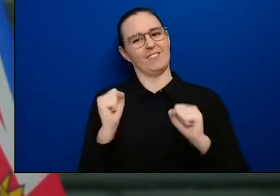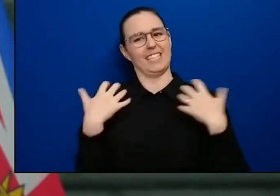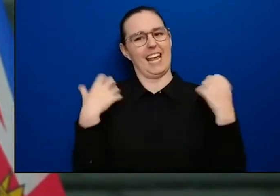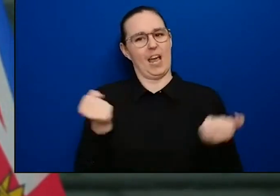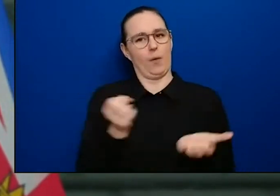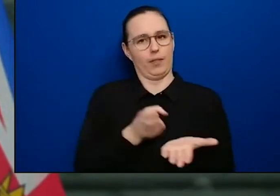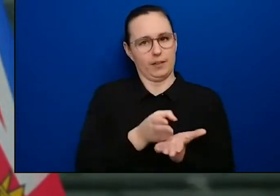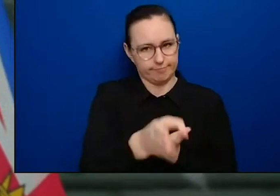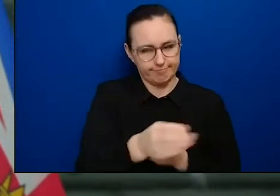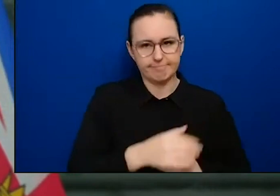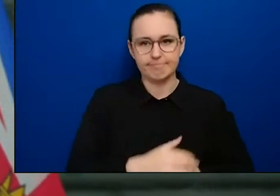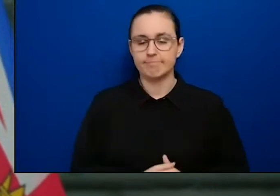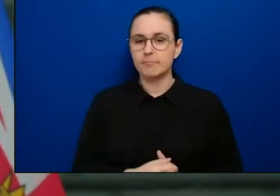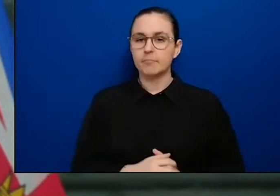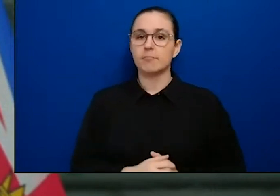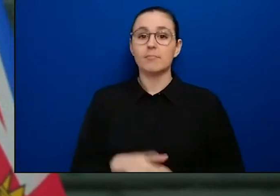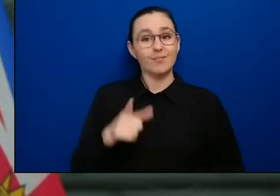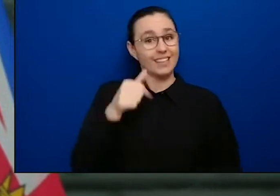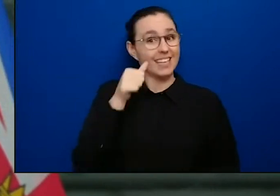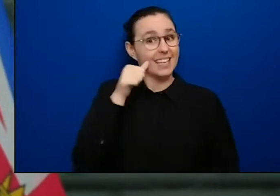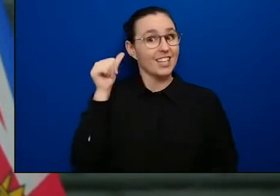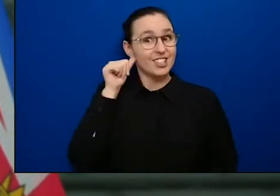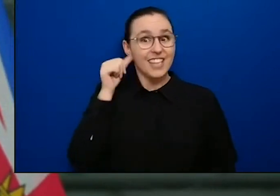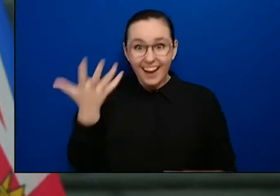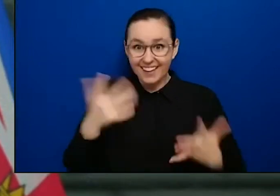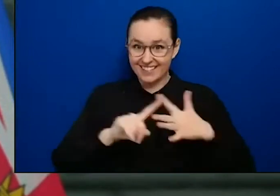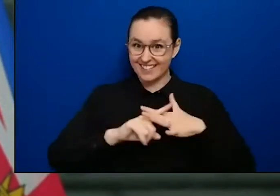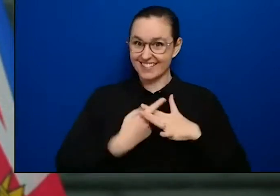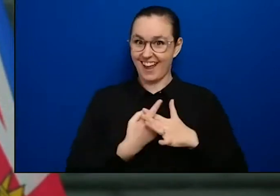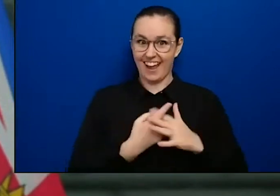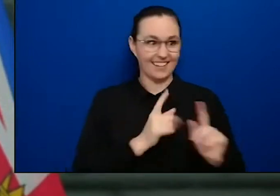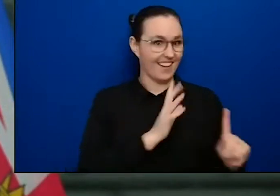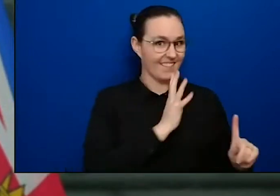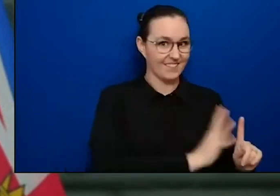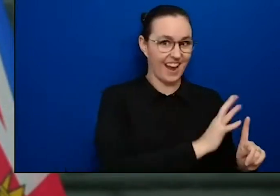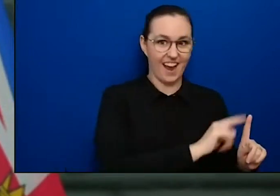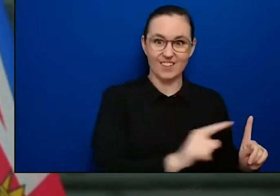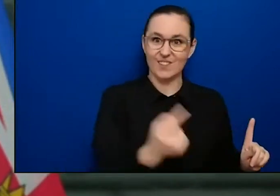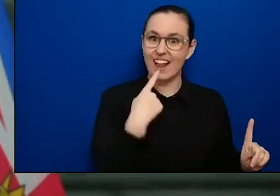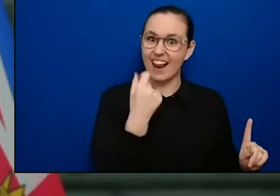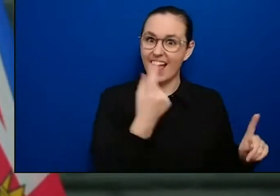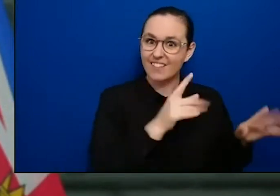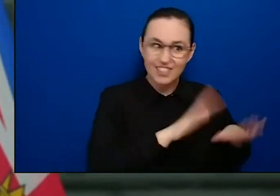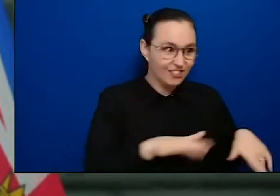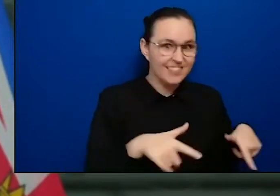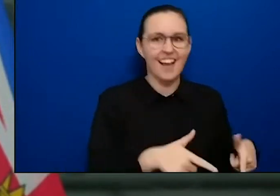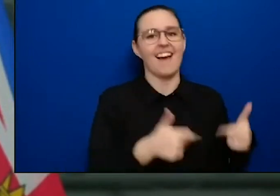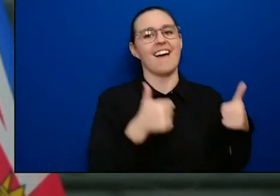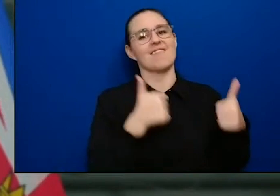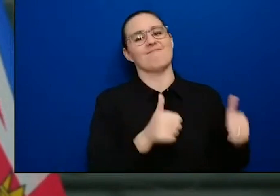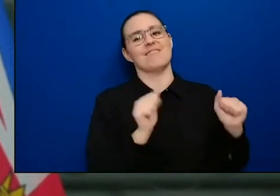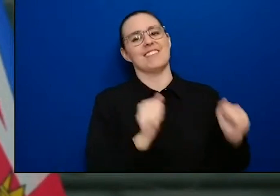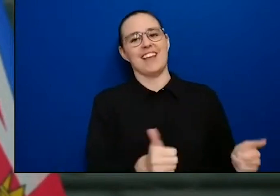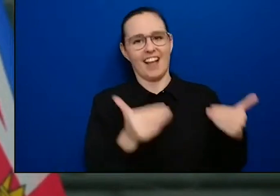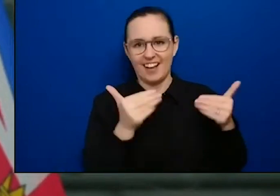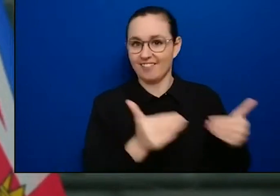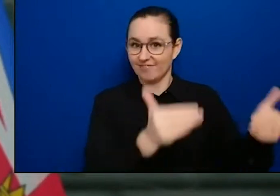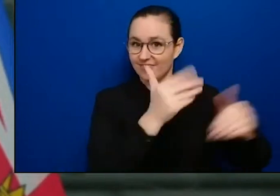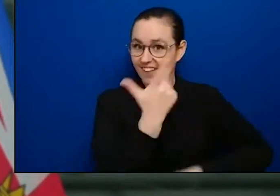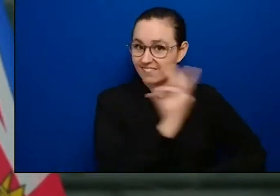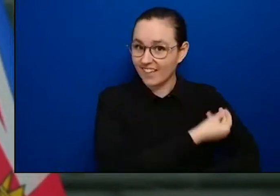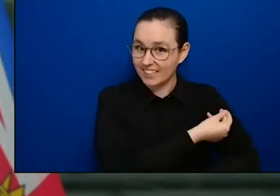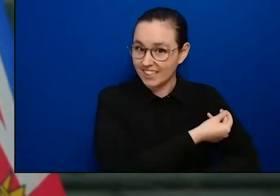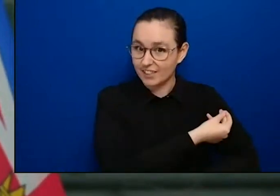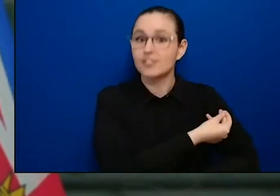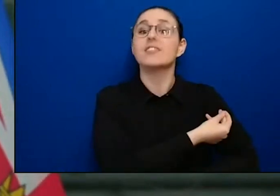here in BC, children 5 to 11 years of age are also able to be protected with the pediatric vaccines.